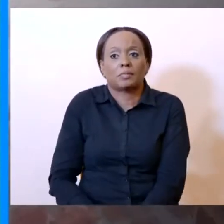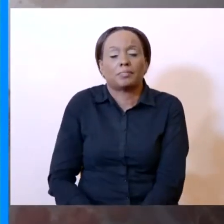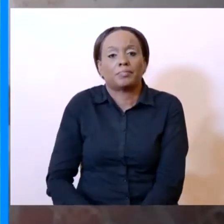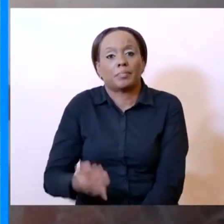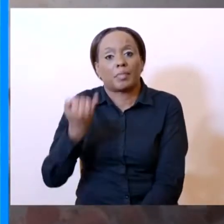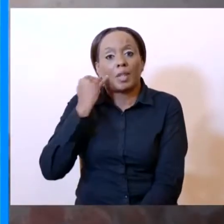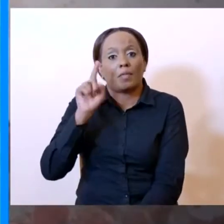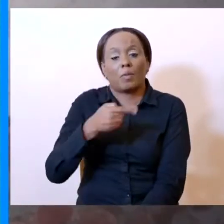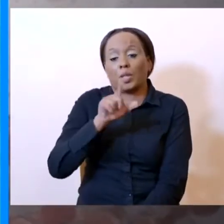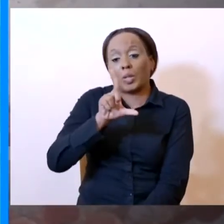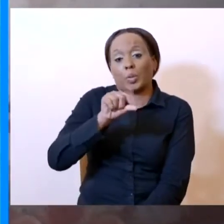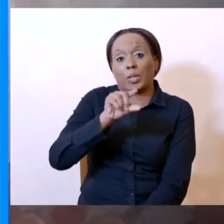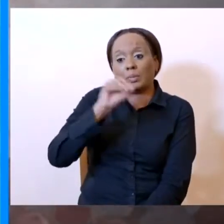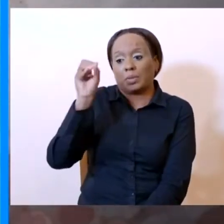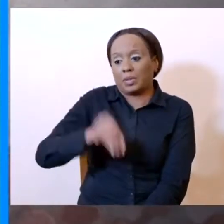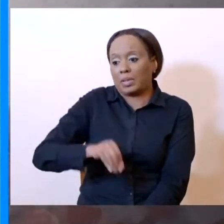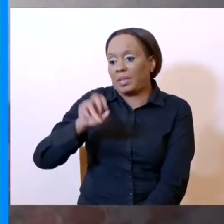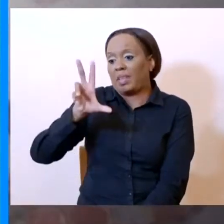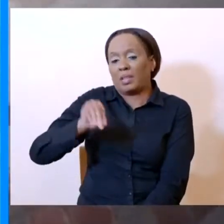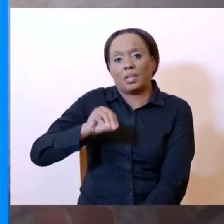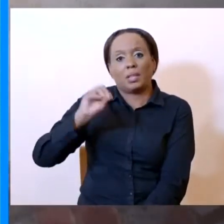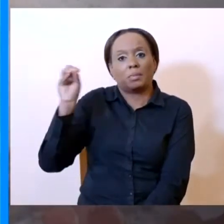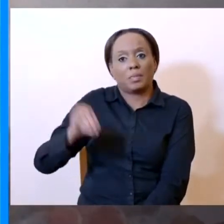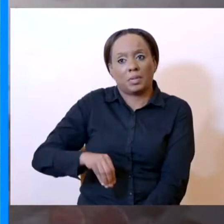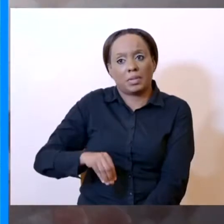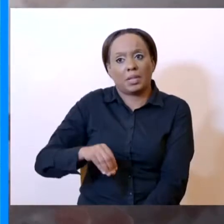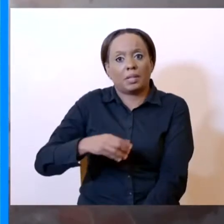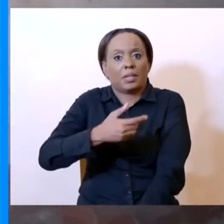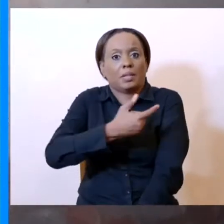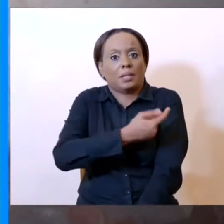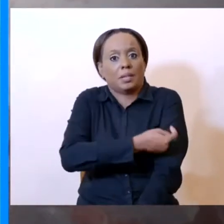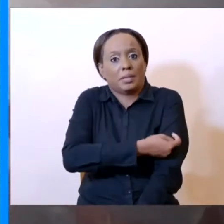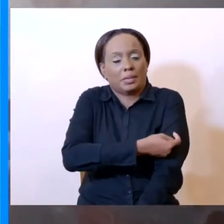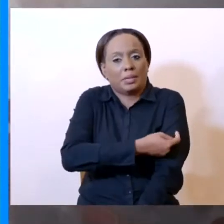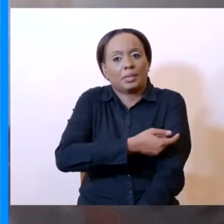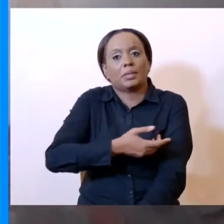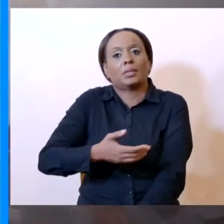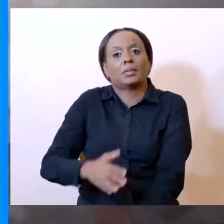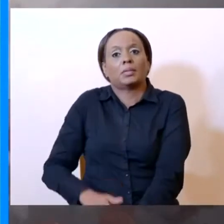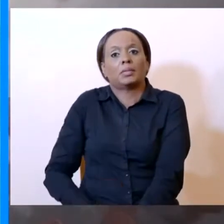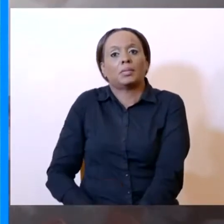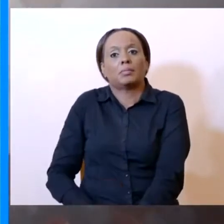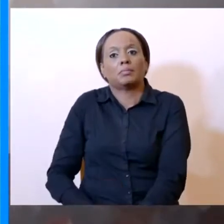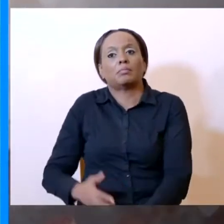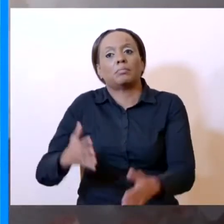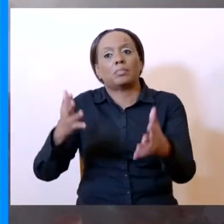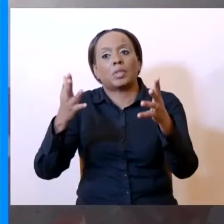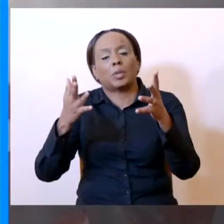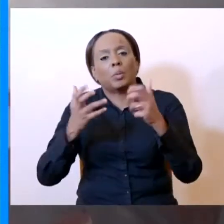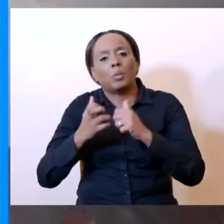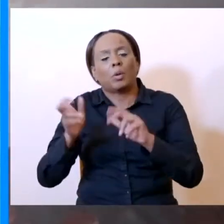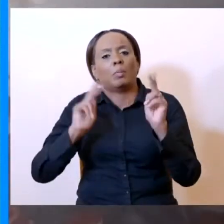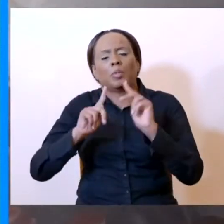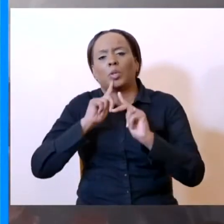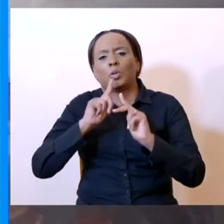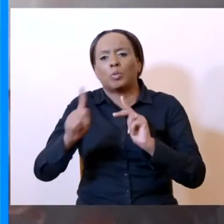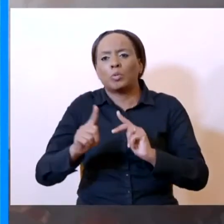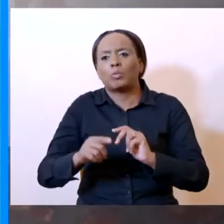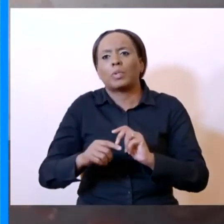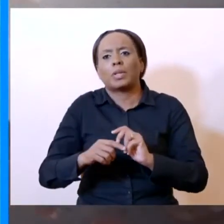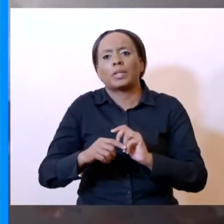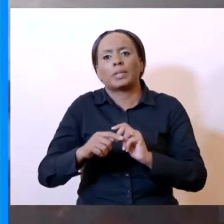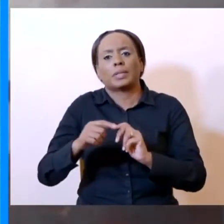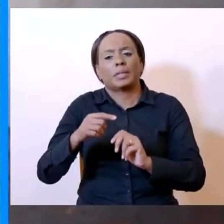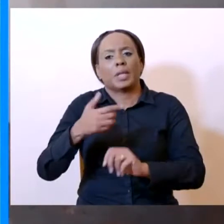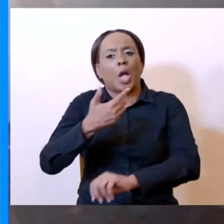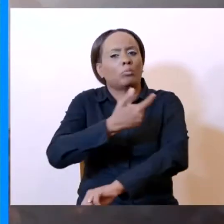or 30% of the population takes up this vaccine, because the whole herd immunity concept is lost. And the point that I